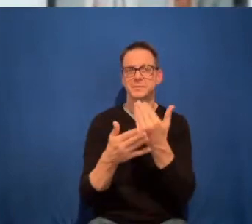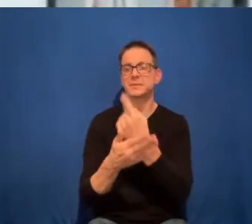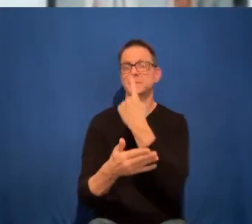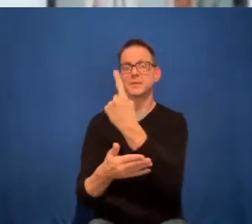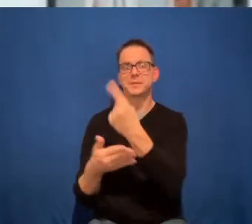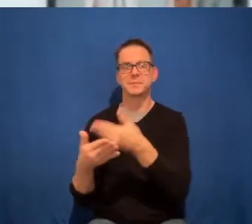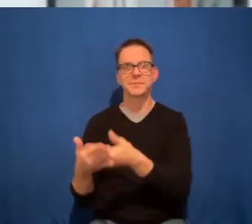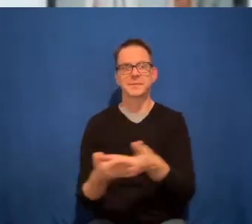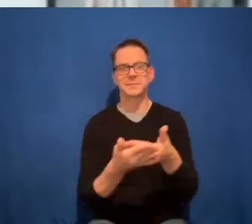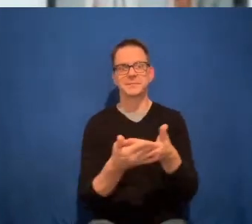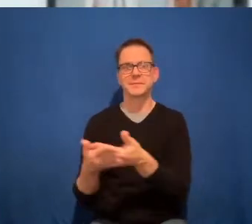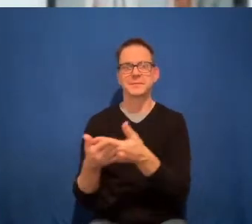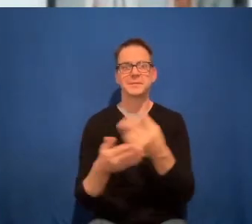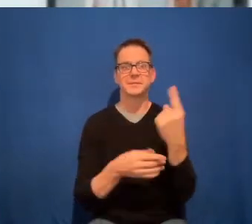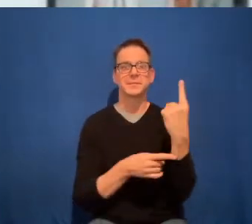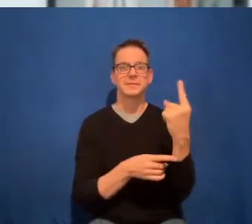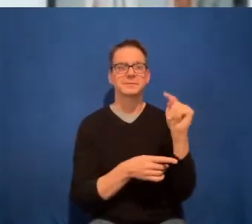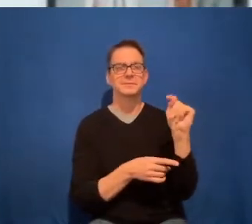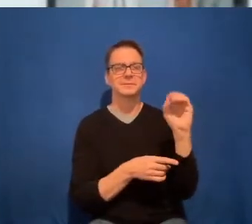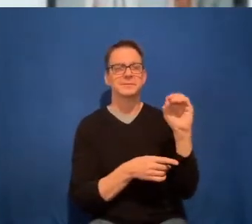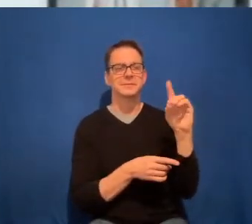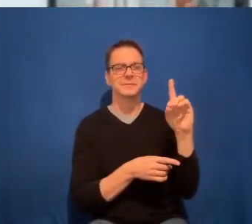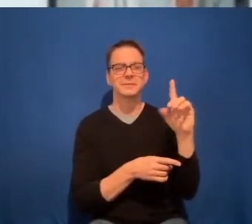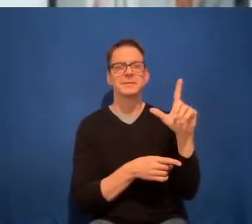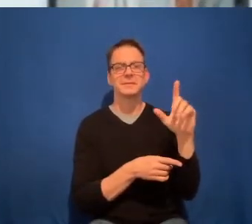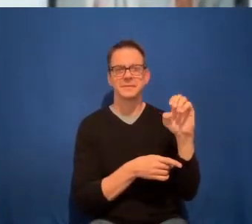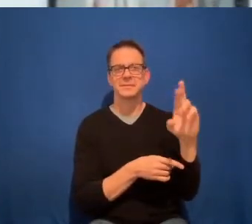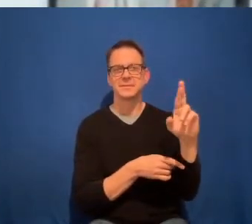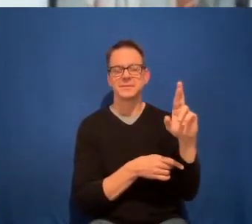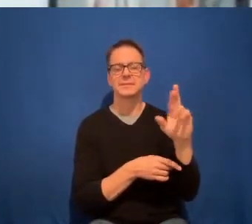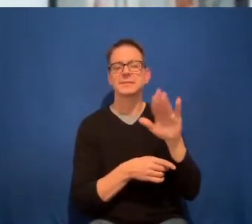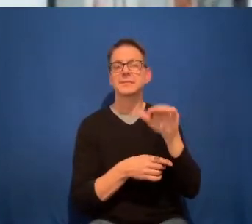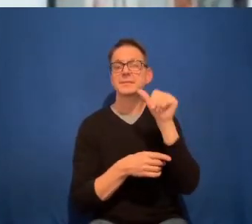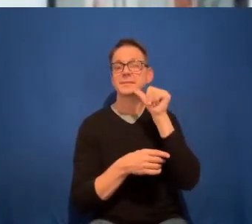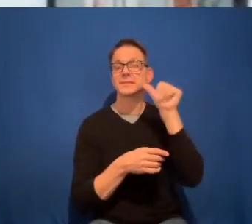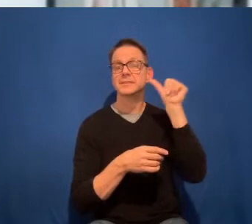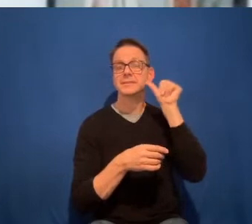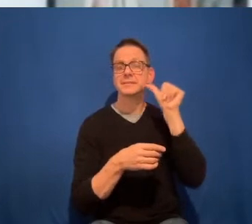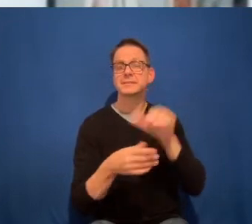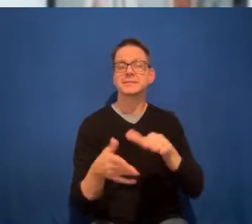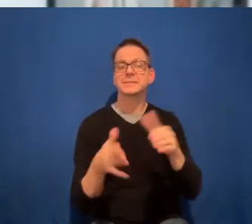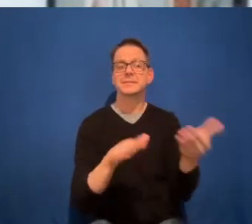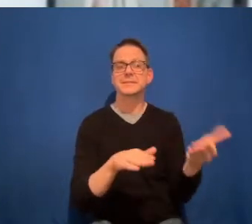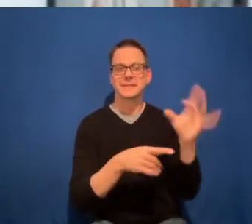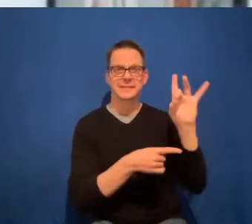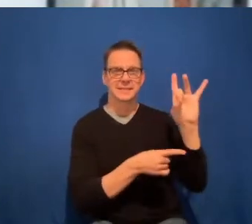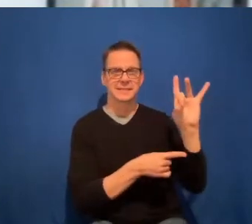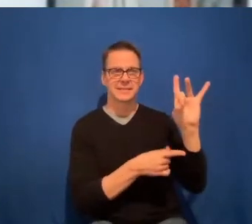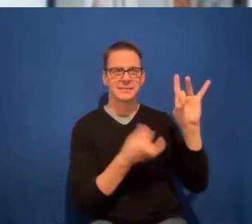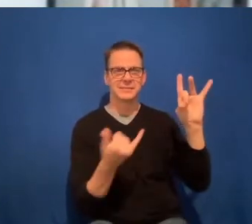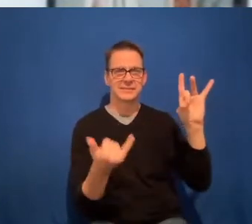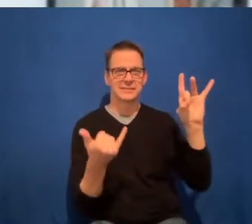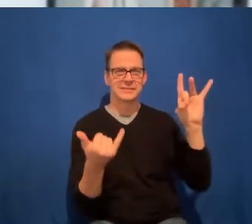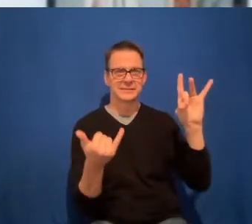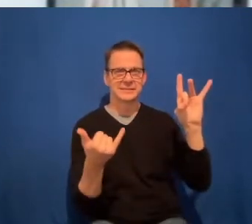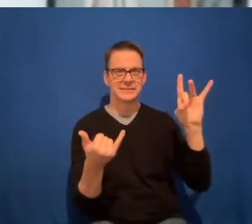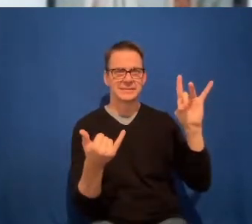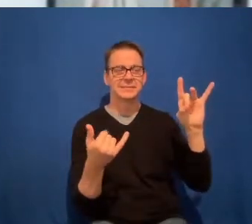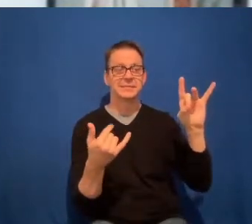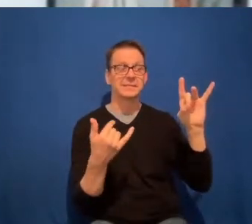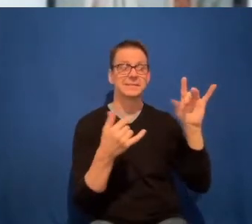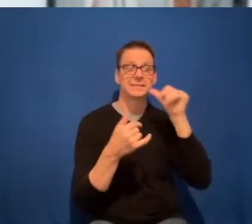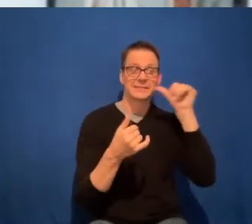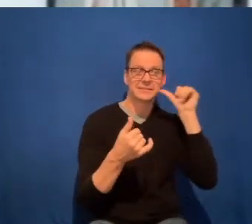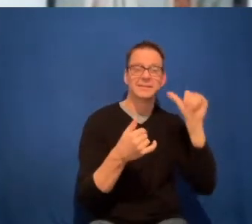deaths 8 and today's 5. I think the thing I really want to point out with the numbers recently